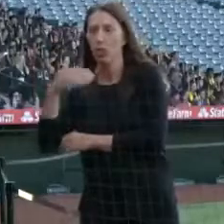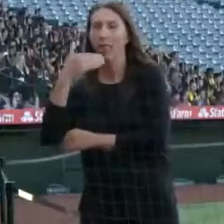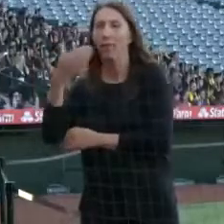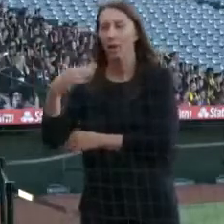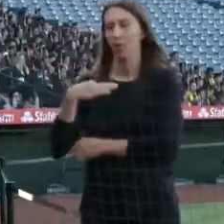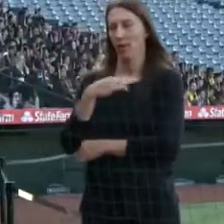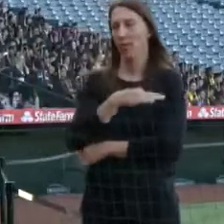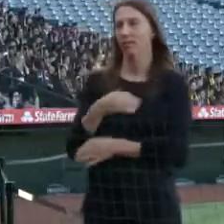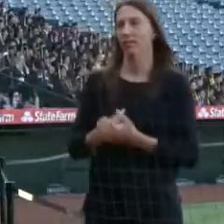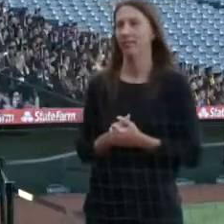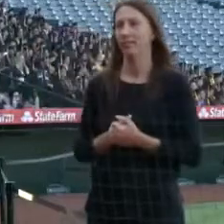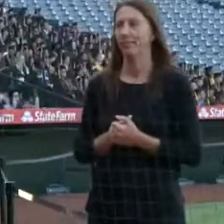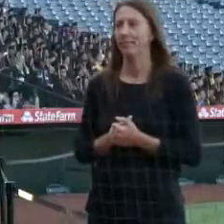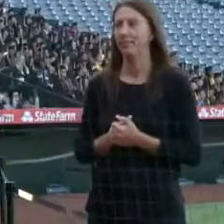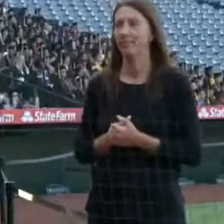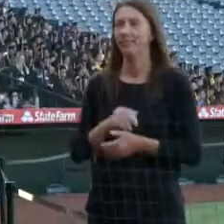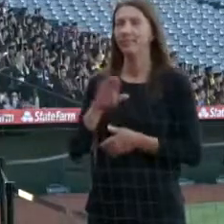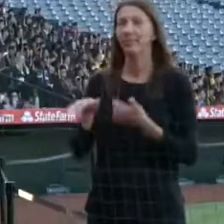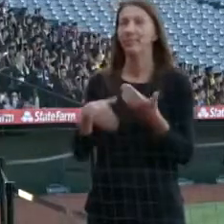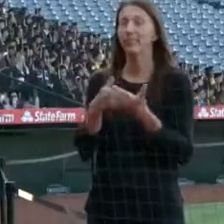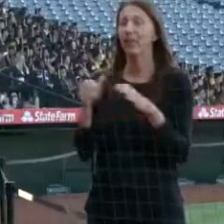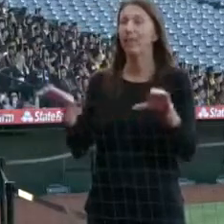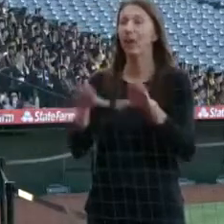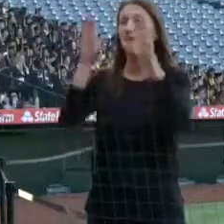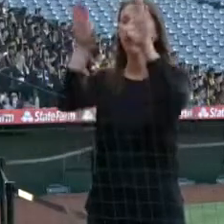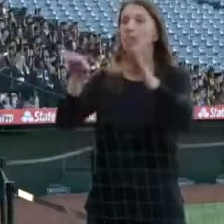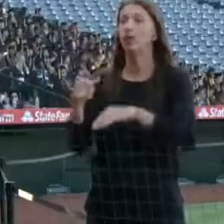members. You've all done a great job